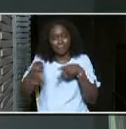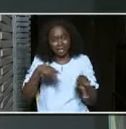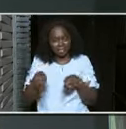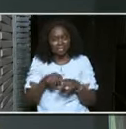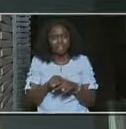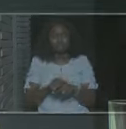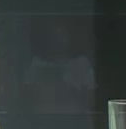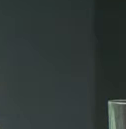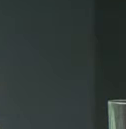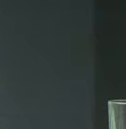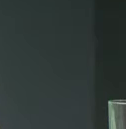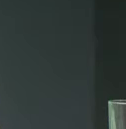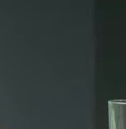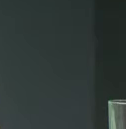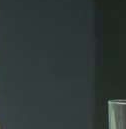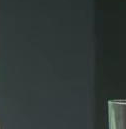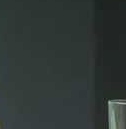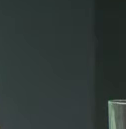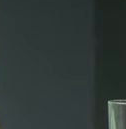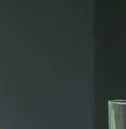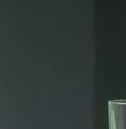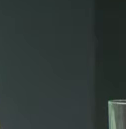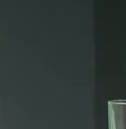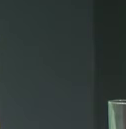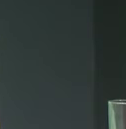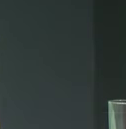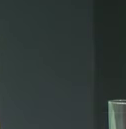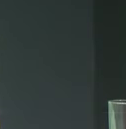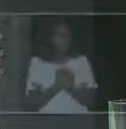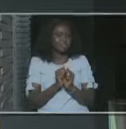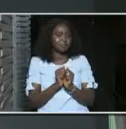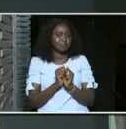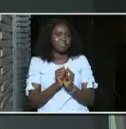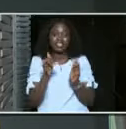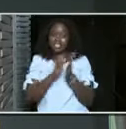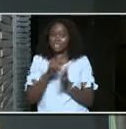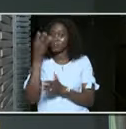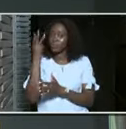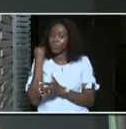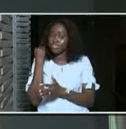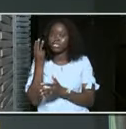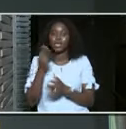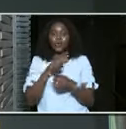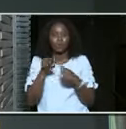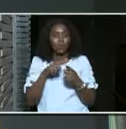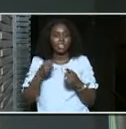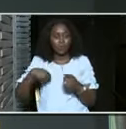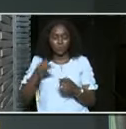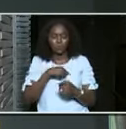than PDP. Which ended up being the APC. That was when we formed